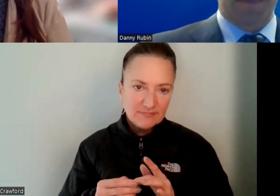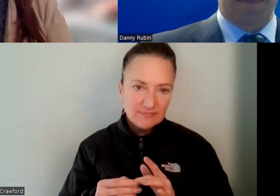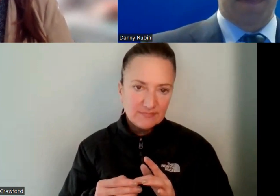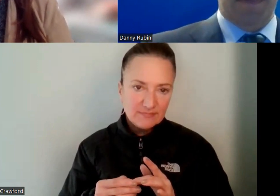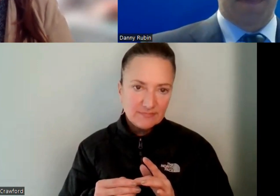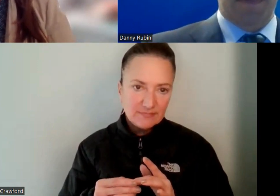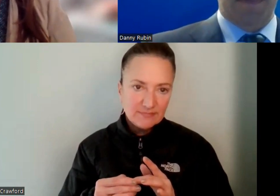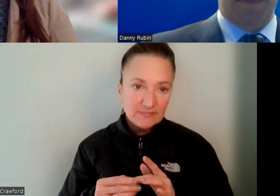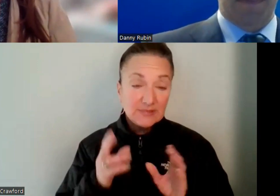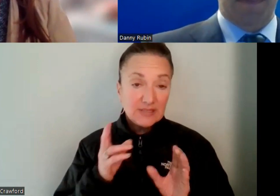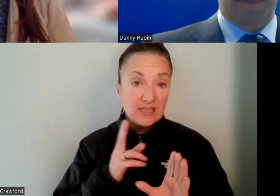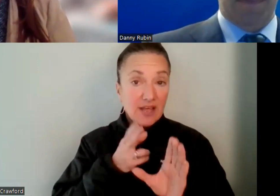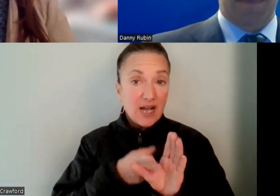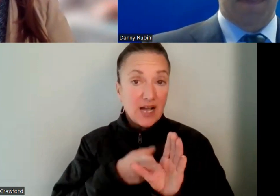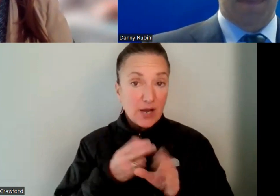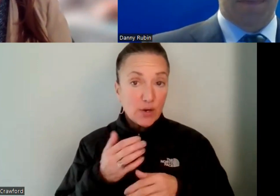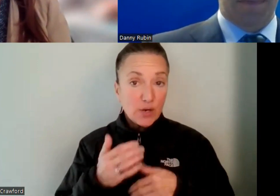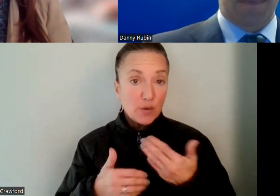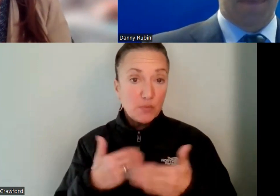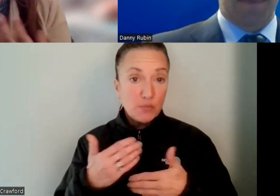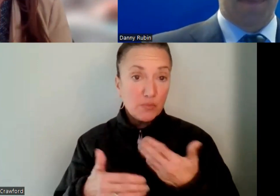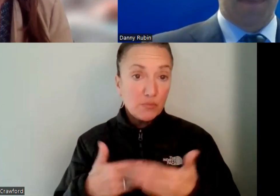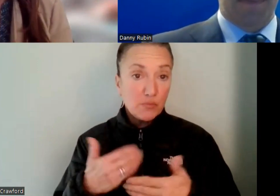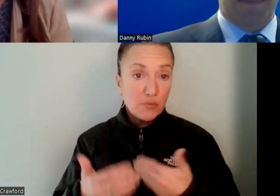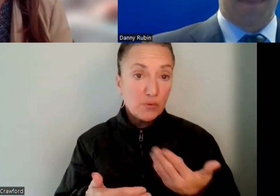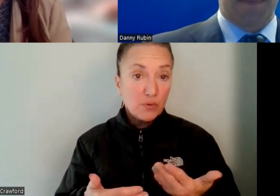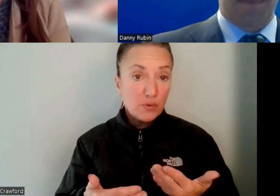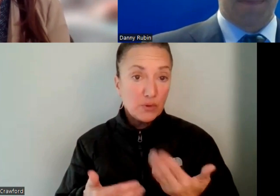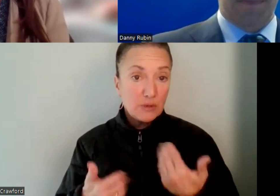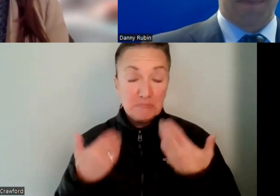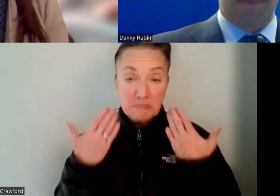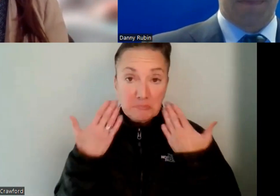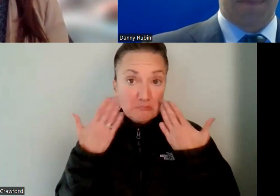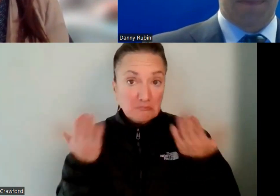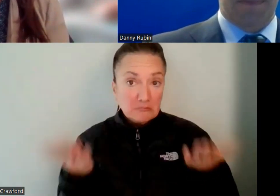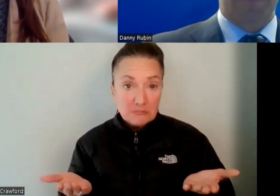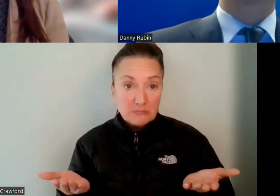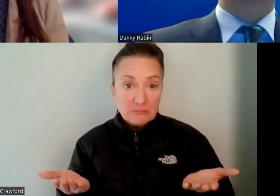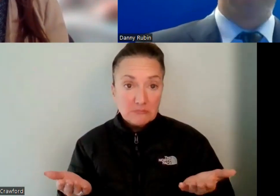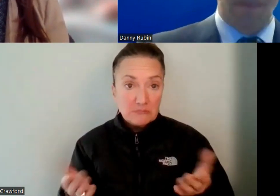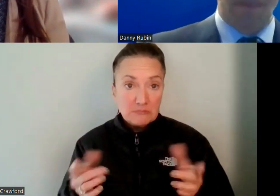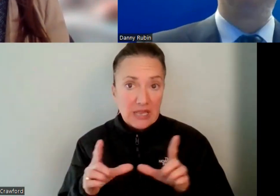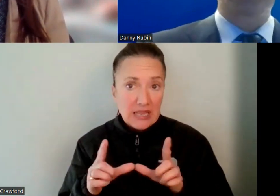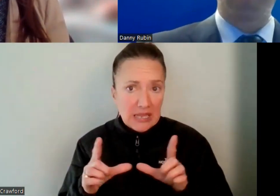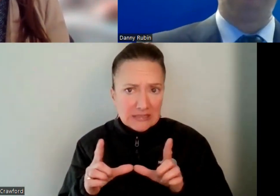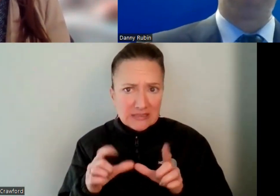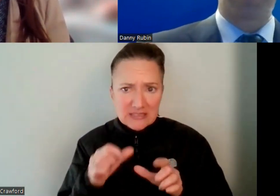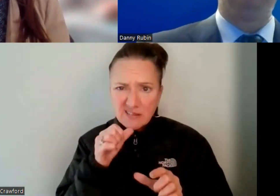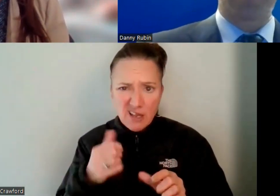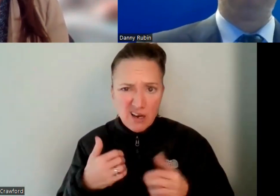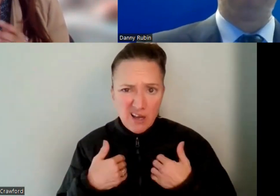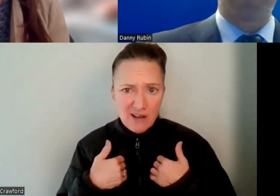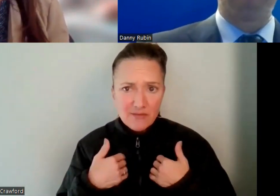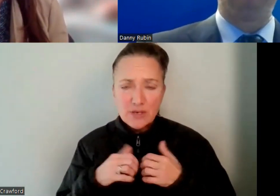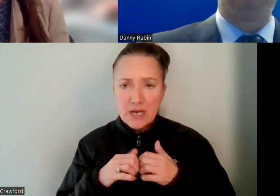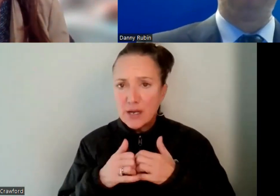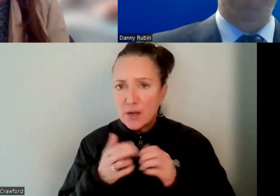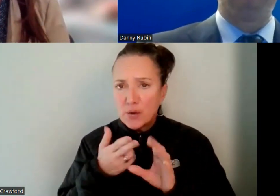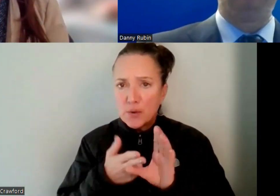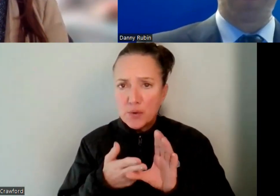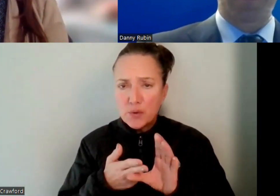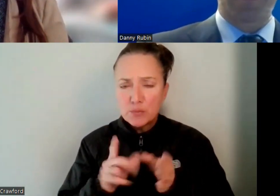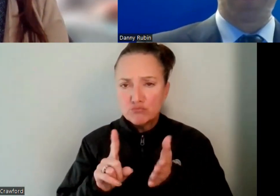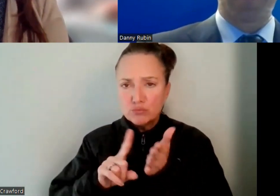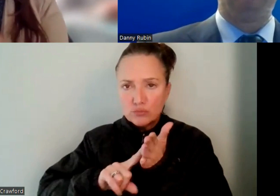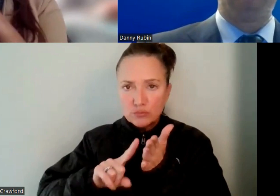the hiring process. I had no idea that I could get this job without a license. And I just started doing